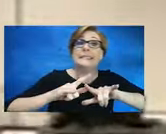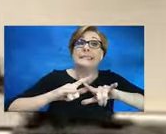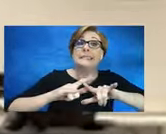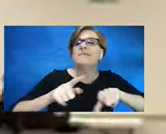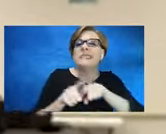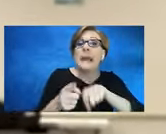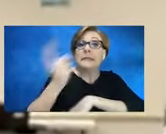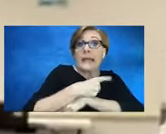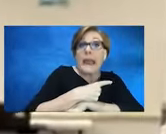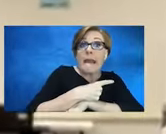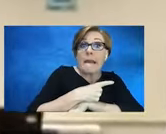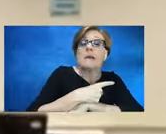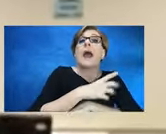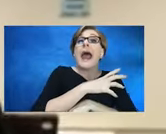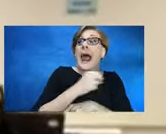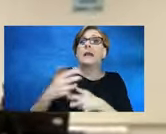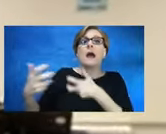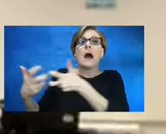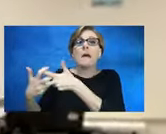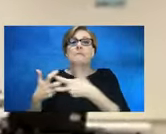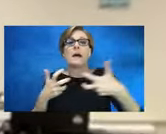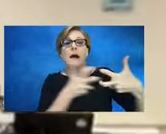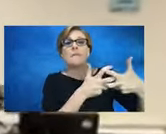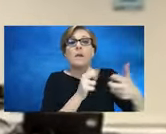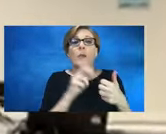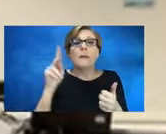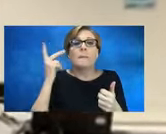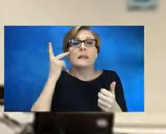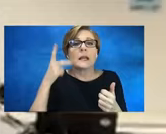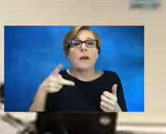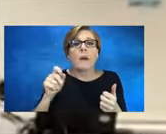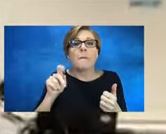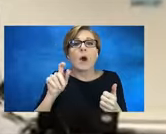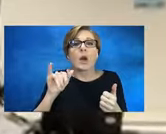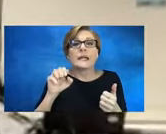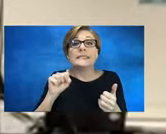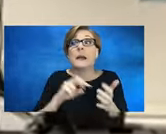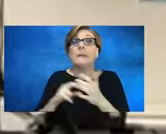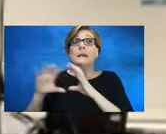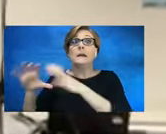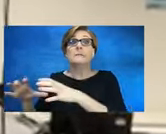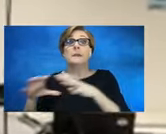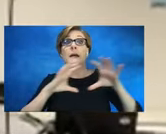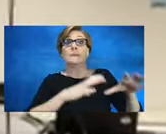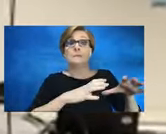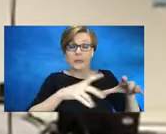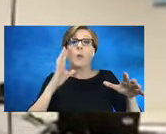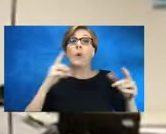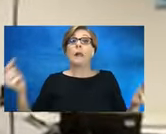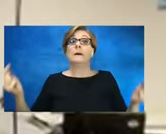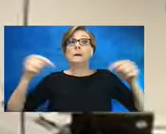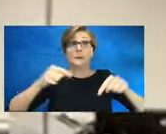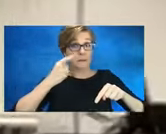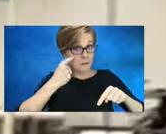the county political parties. Those parties will send representatives to observe our testing